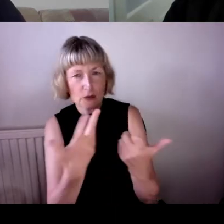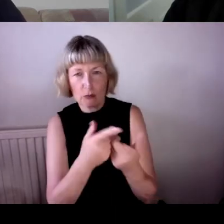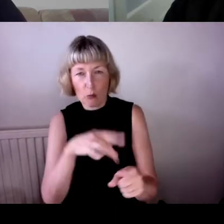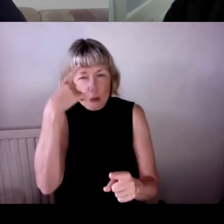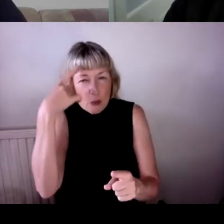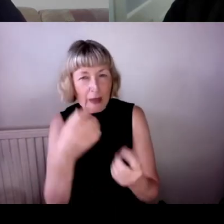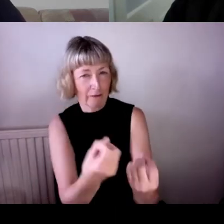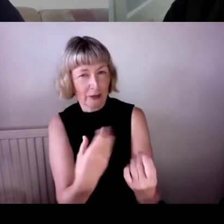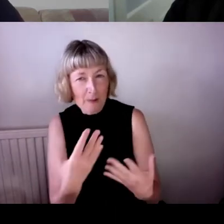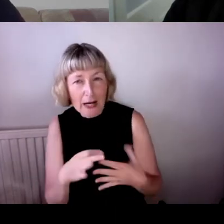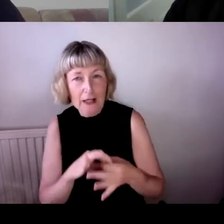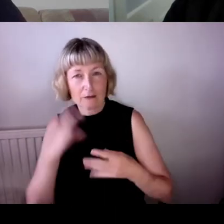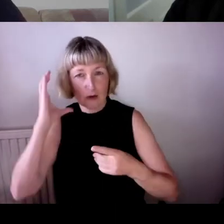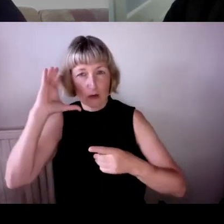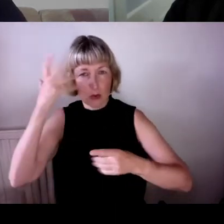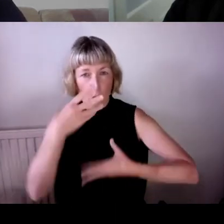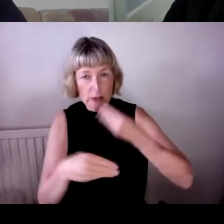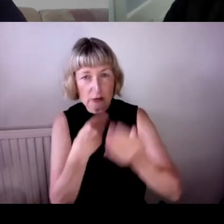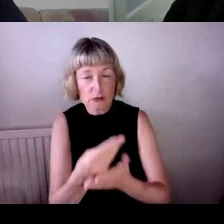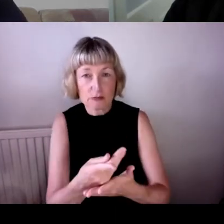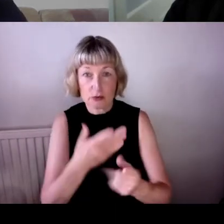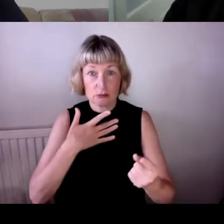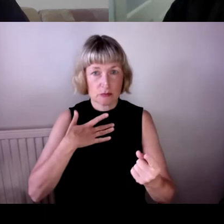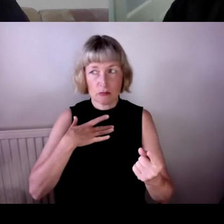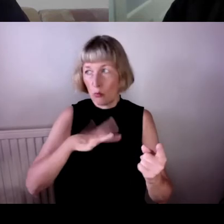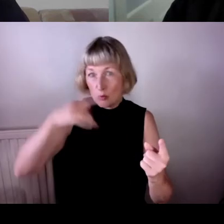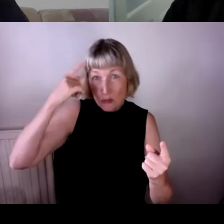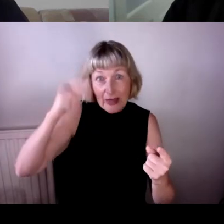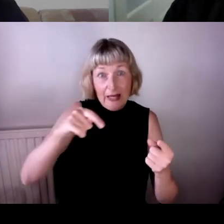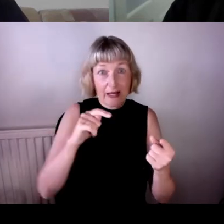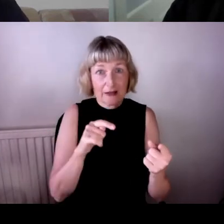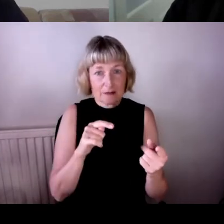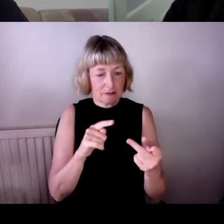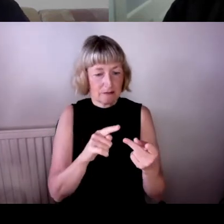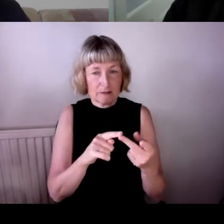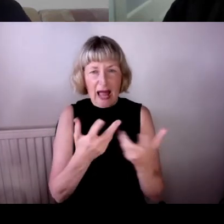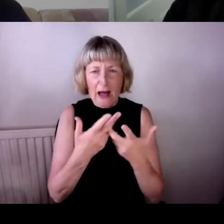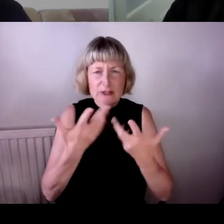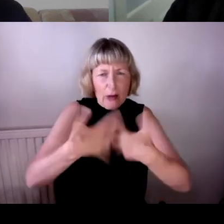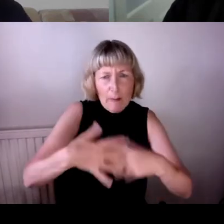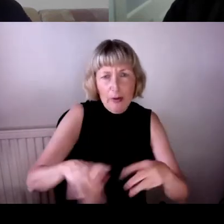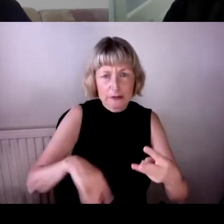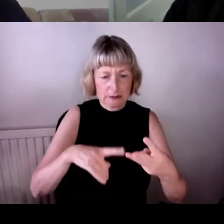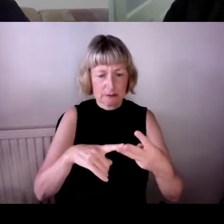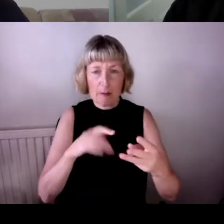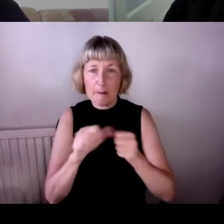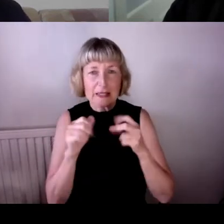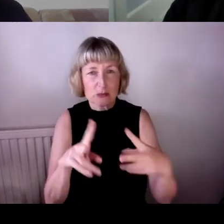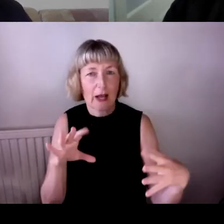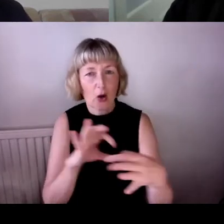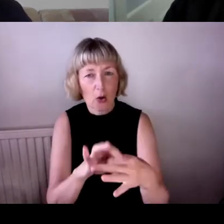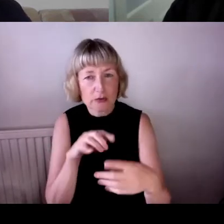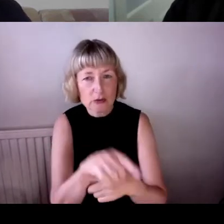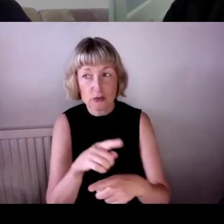offering more? Could we be offering different shows? What is the tech like? How can we contact you? Would it